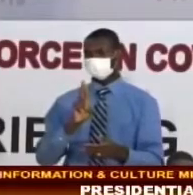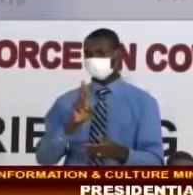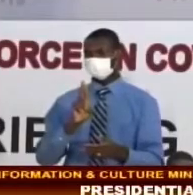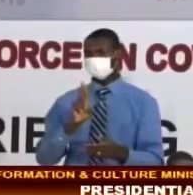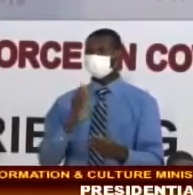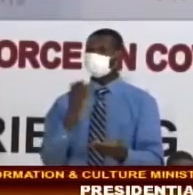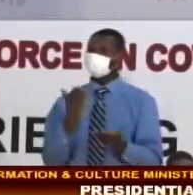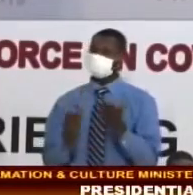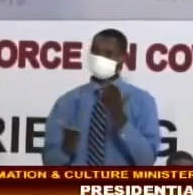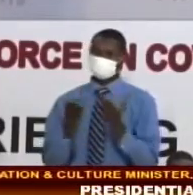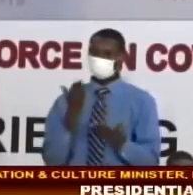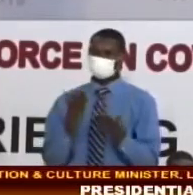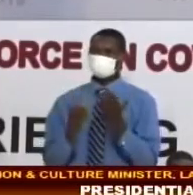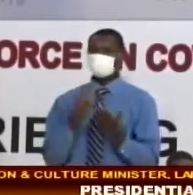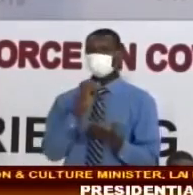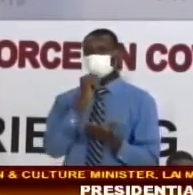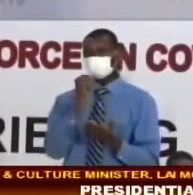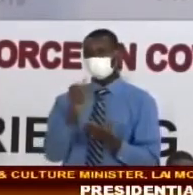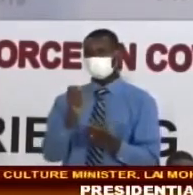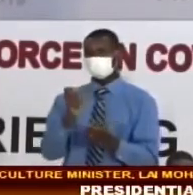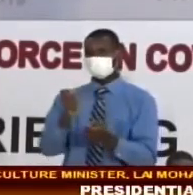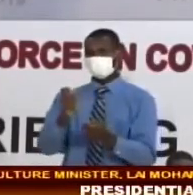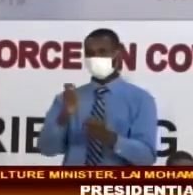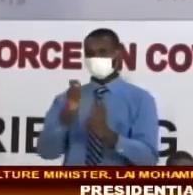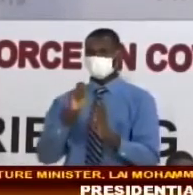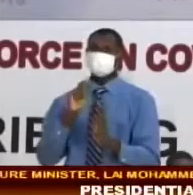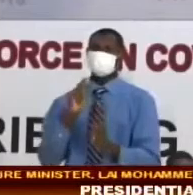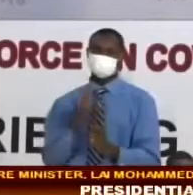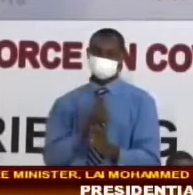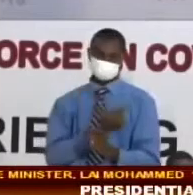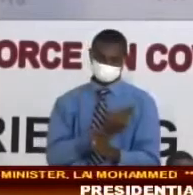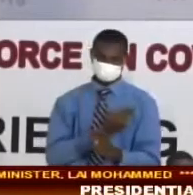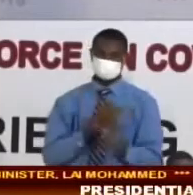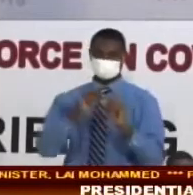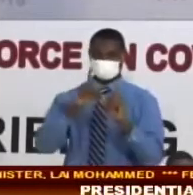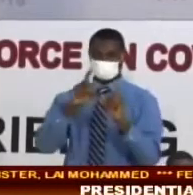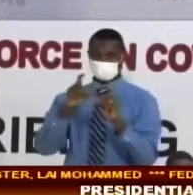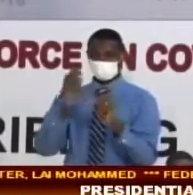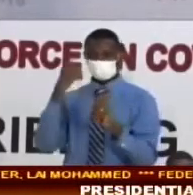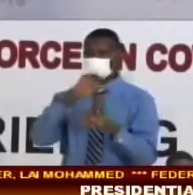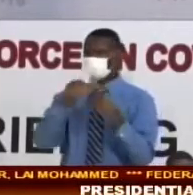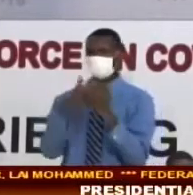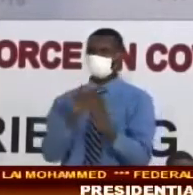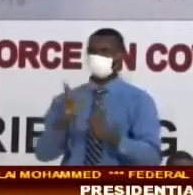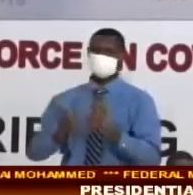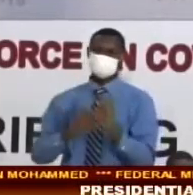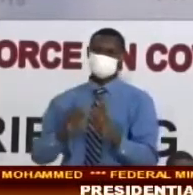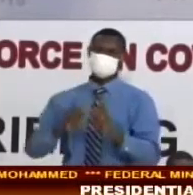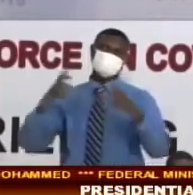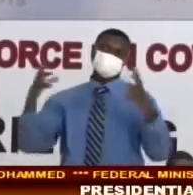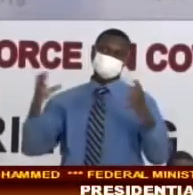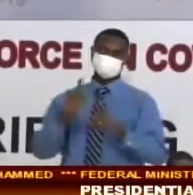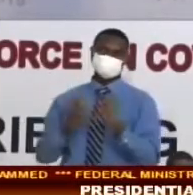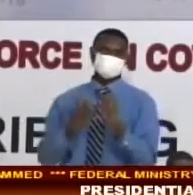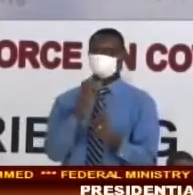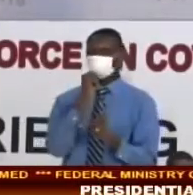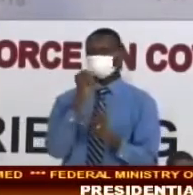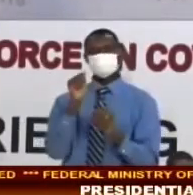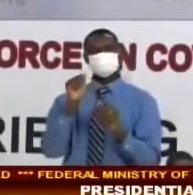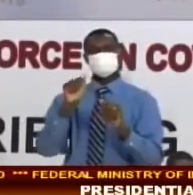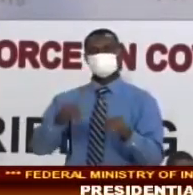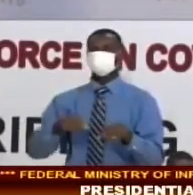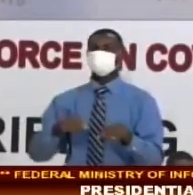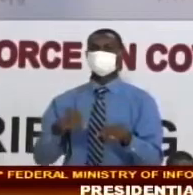may not give us the mass testing that we really require.